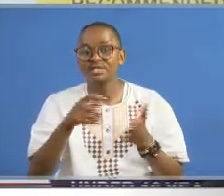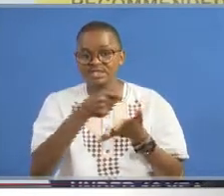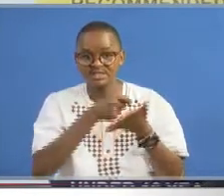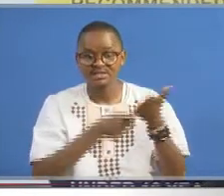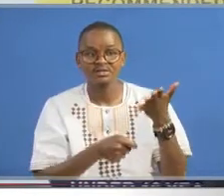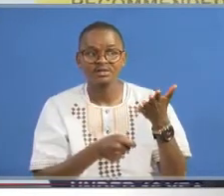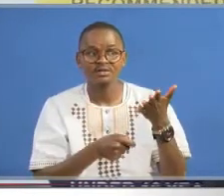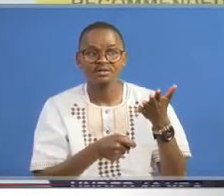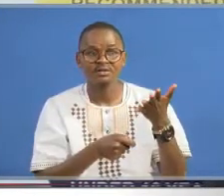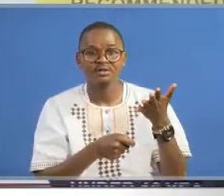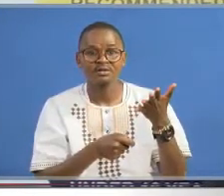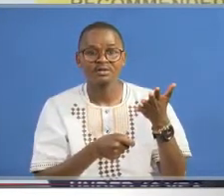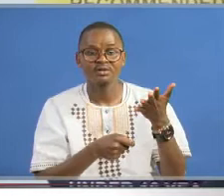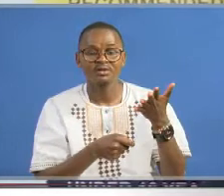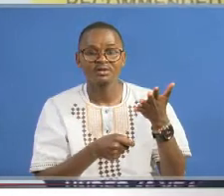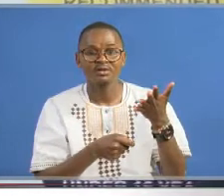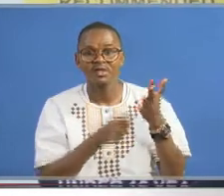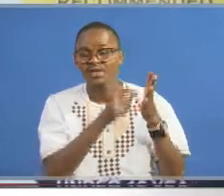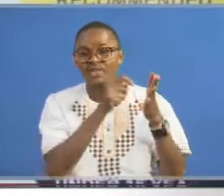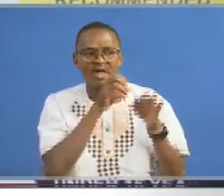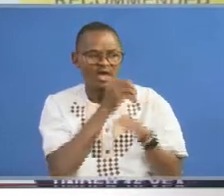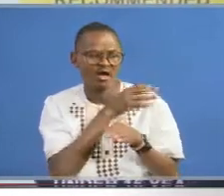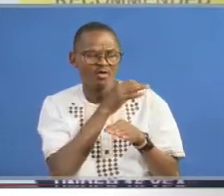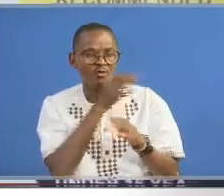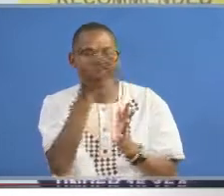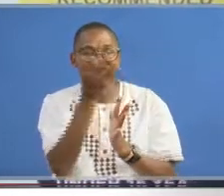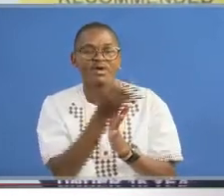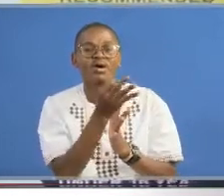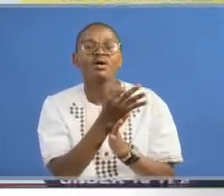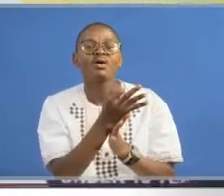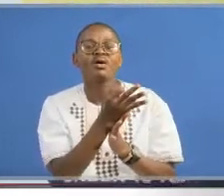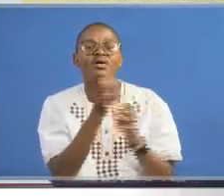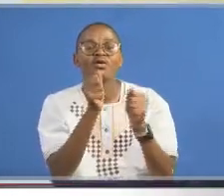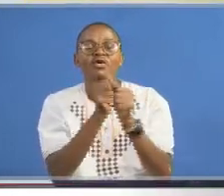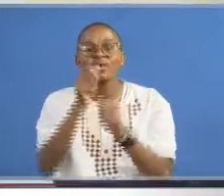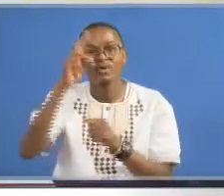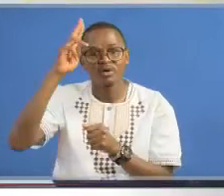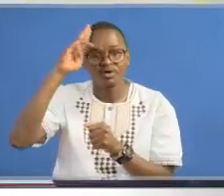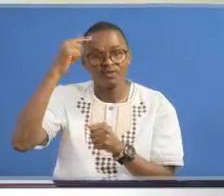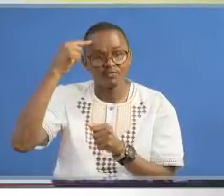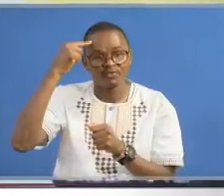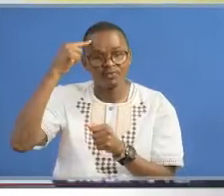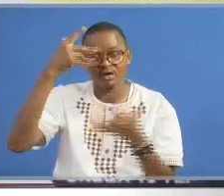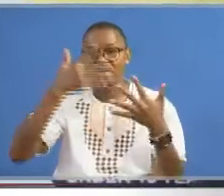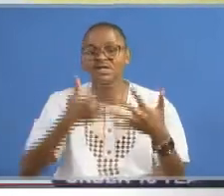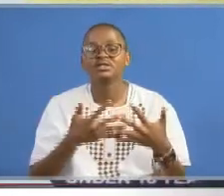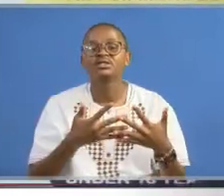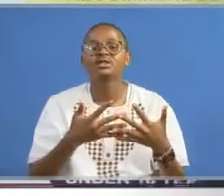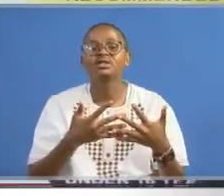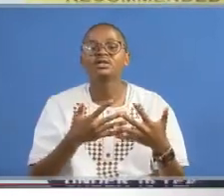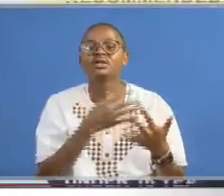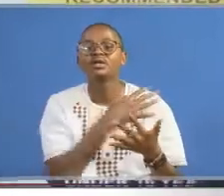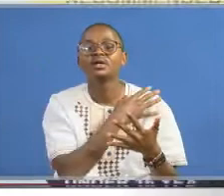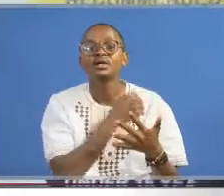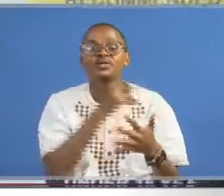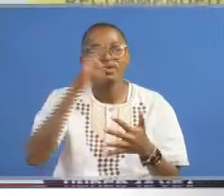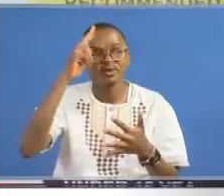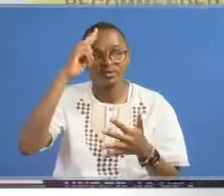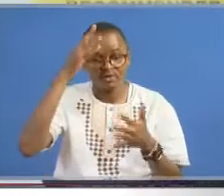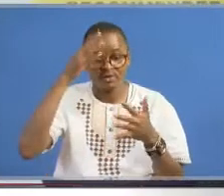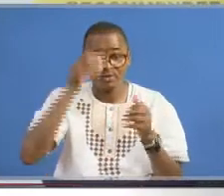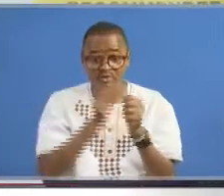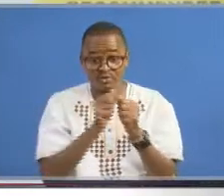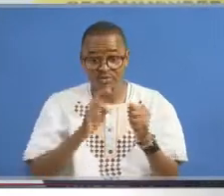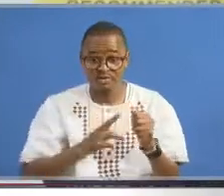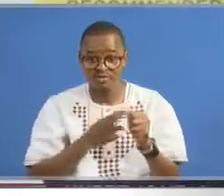charges, the complaint it had filed with the police for his arrest, and the police who are here